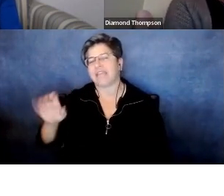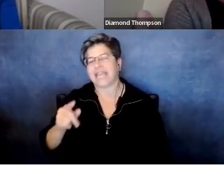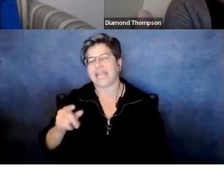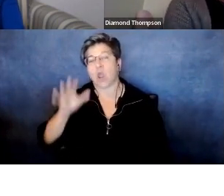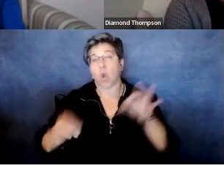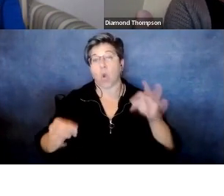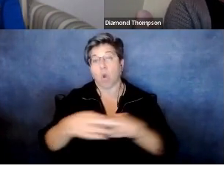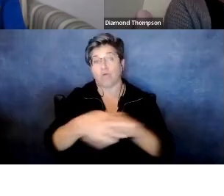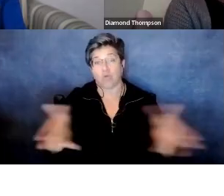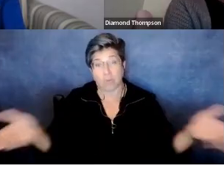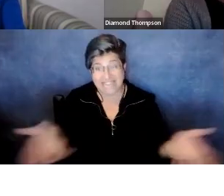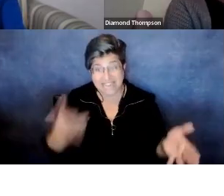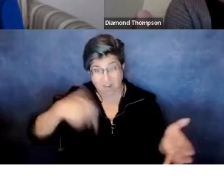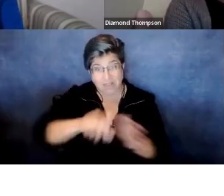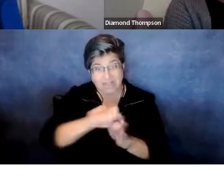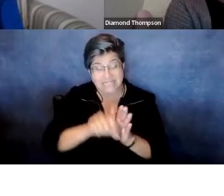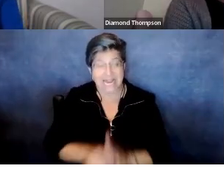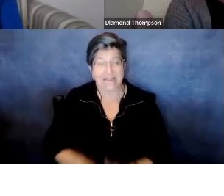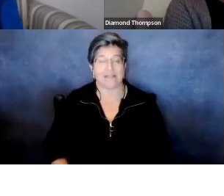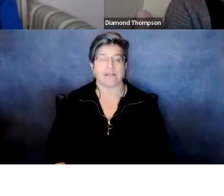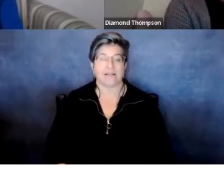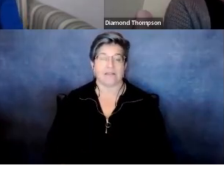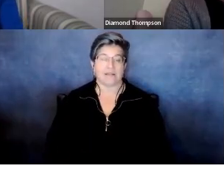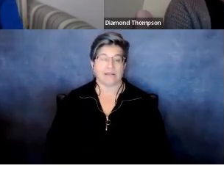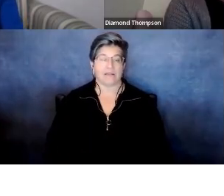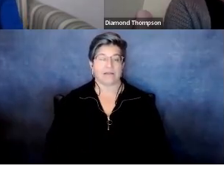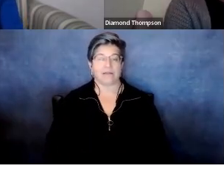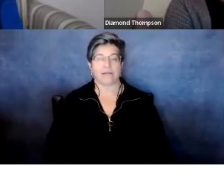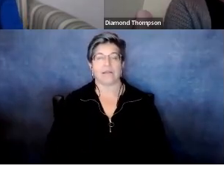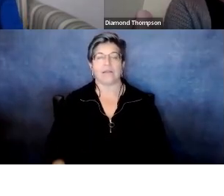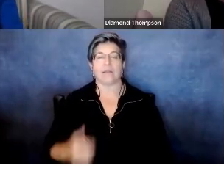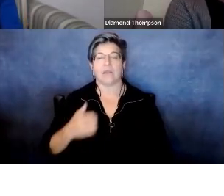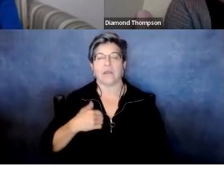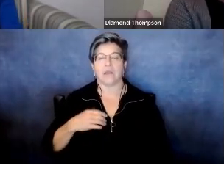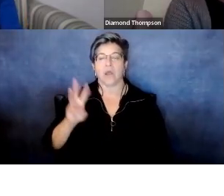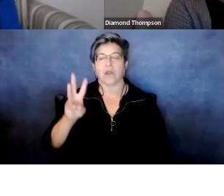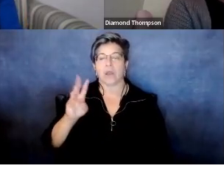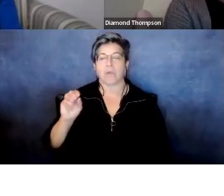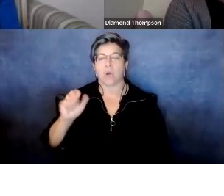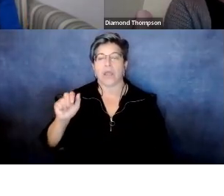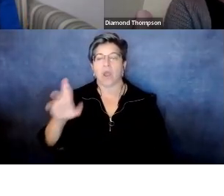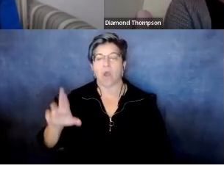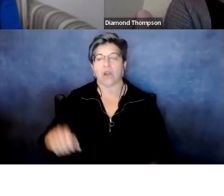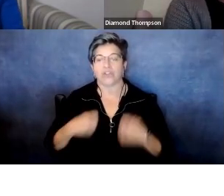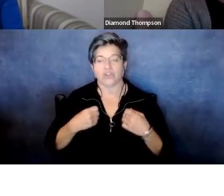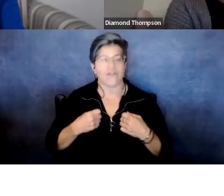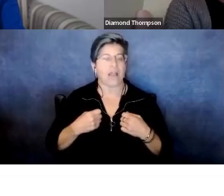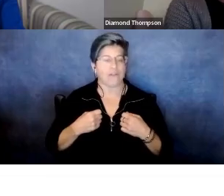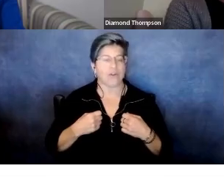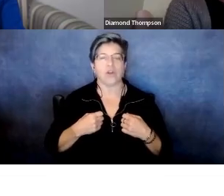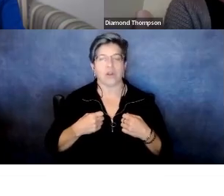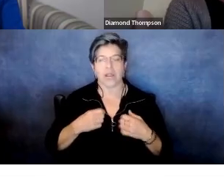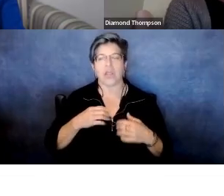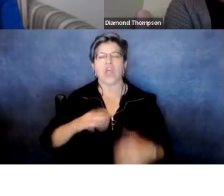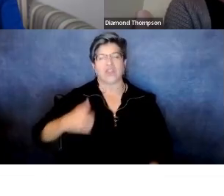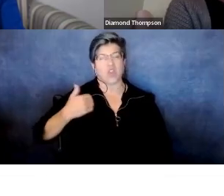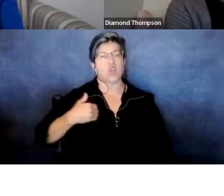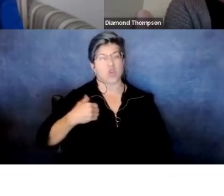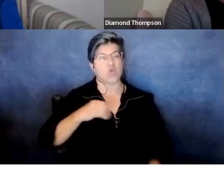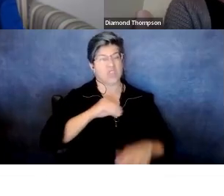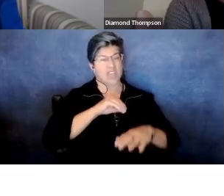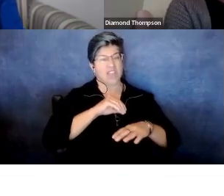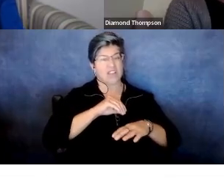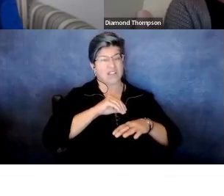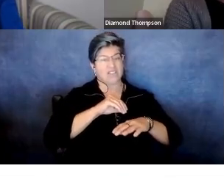in Philadelphia. We bring our Youth Survivor Advisory Board members, and I'll talk about them more in a minute.